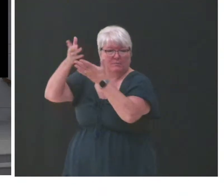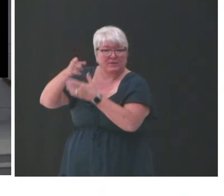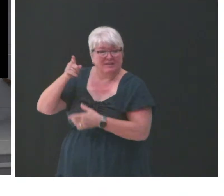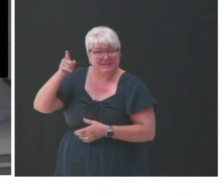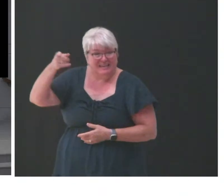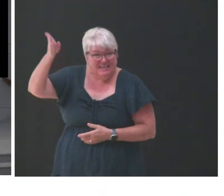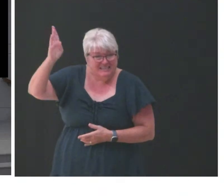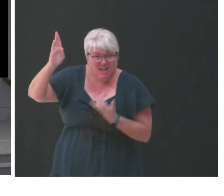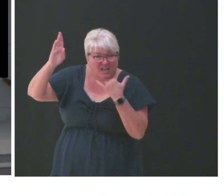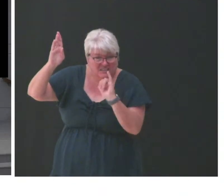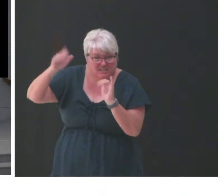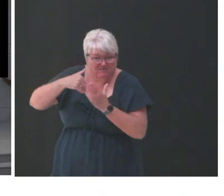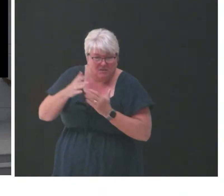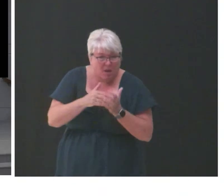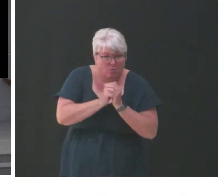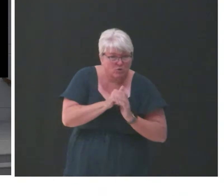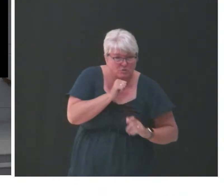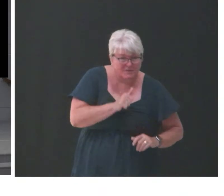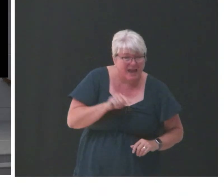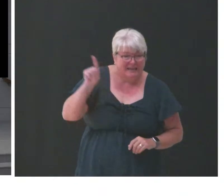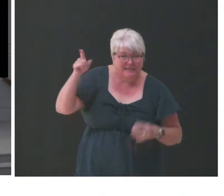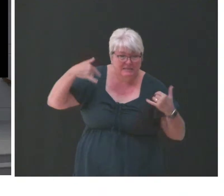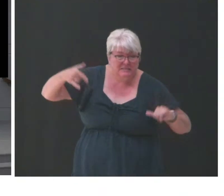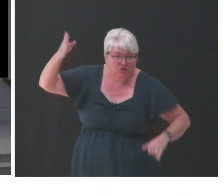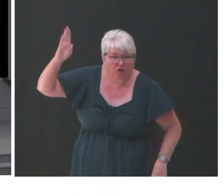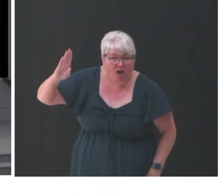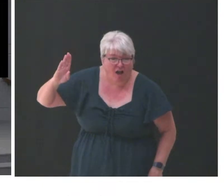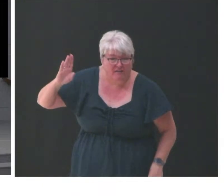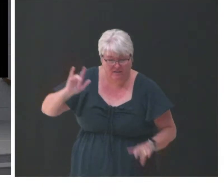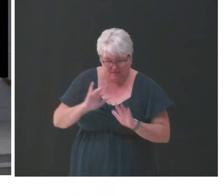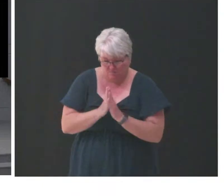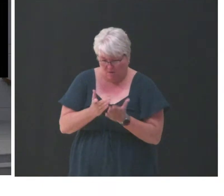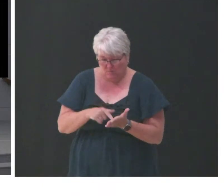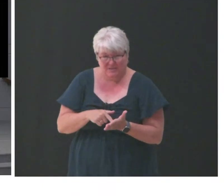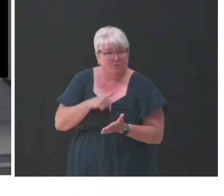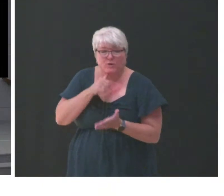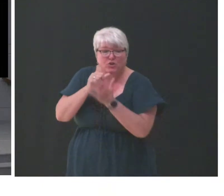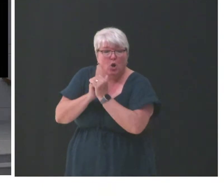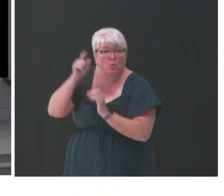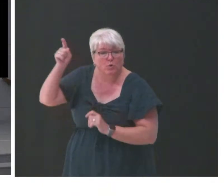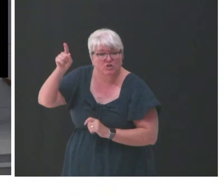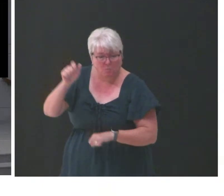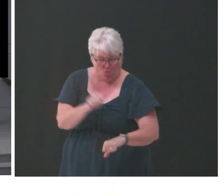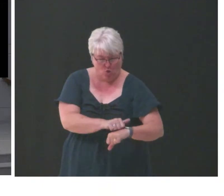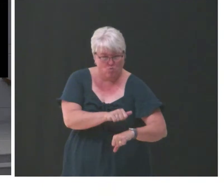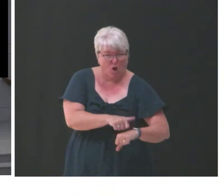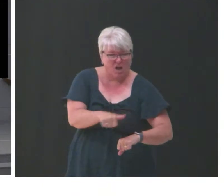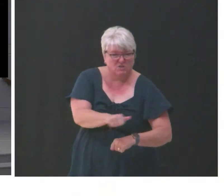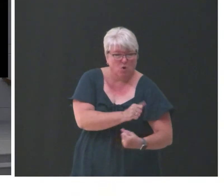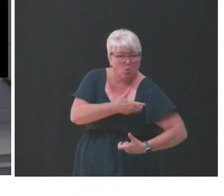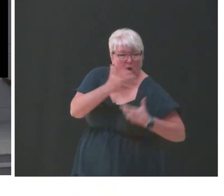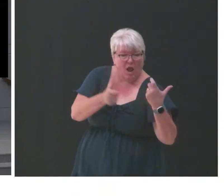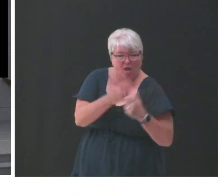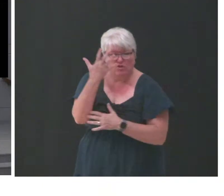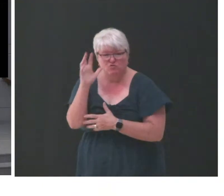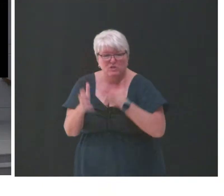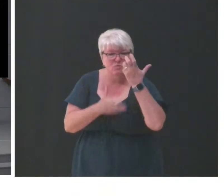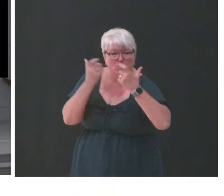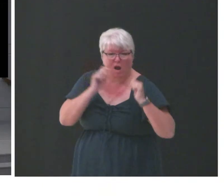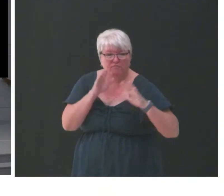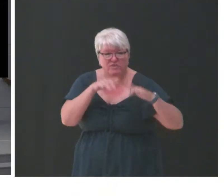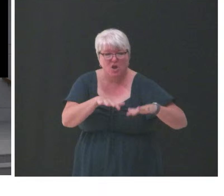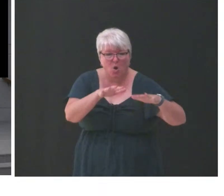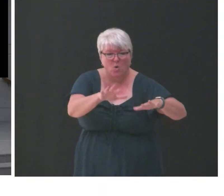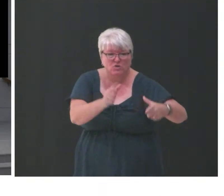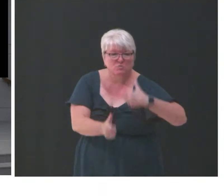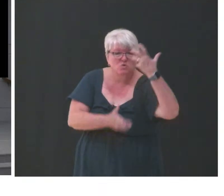not. It doesn't matter that he is going to be God. The Bible says if we don't worship, the rocks will cry out, and the trees will cry out, and the ocean